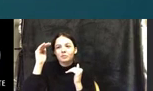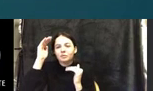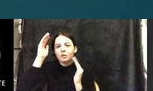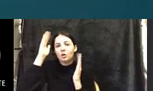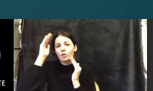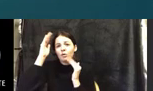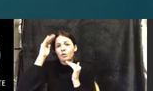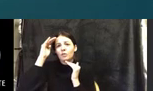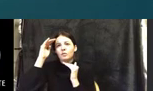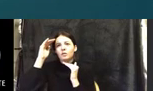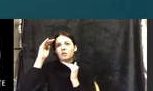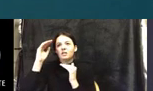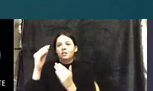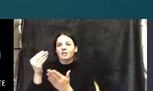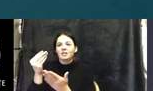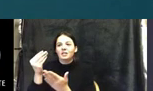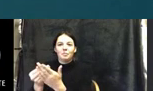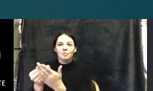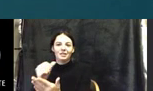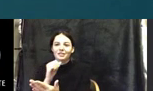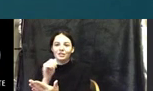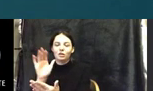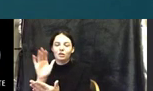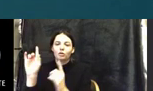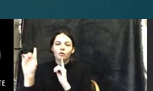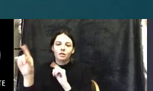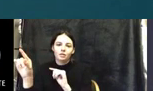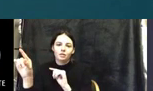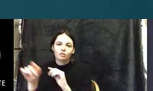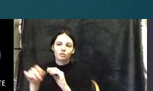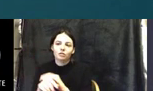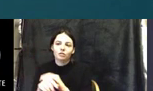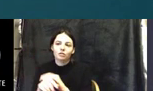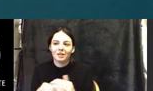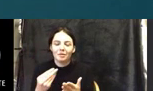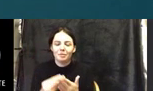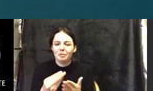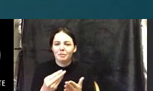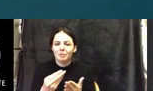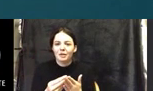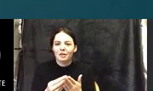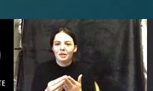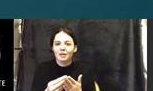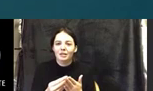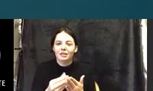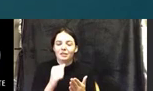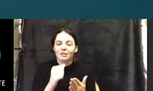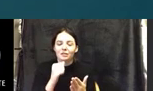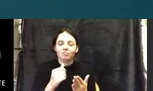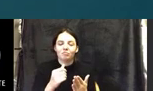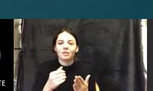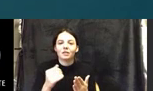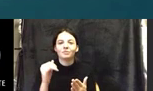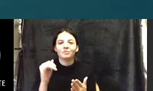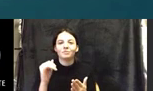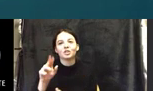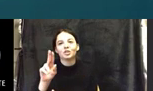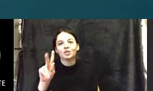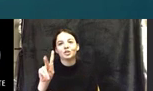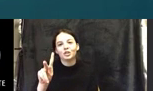anymore unless you're J.K. Rowling. I'll be lucky if my books pay for a Costco trip here and there or a Target trip.